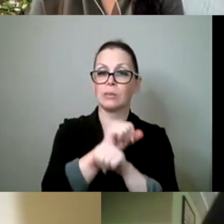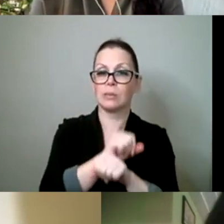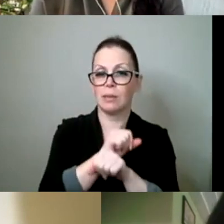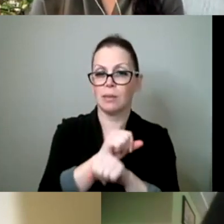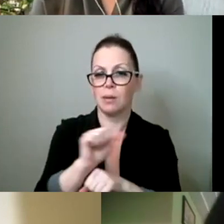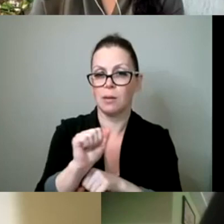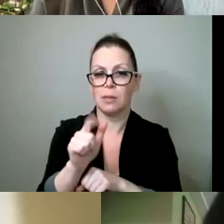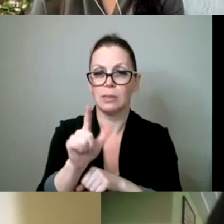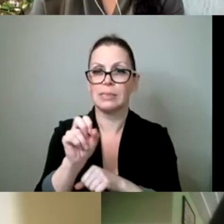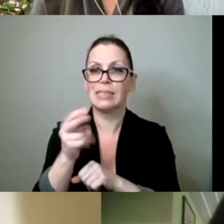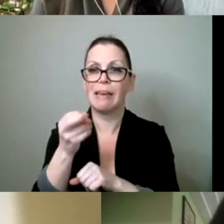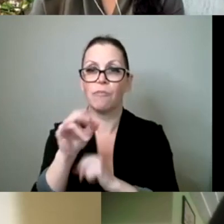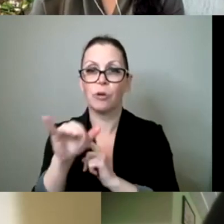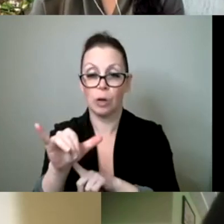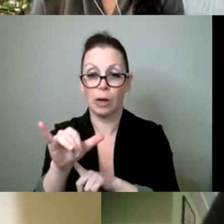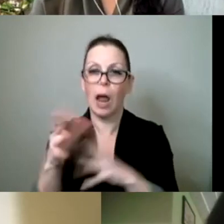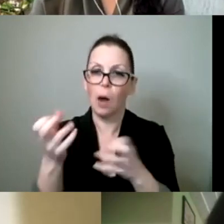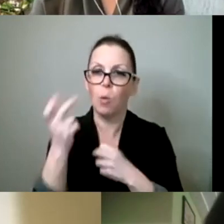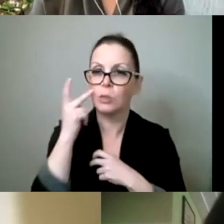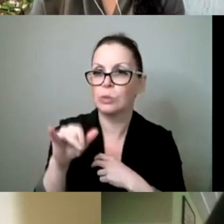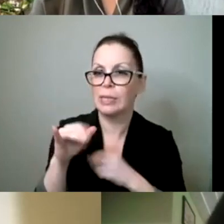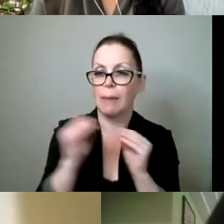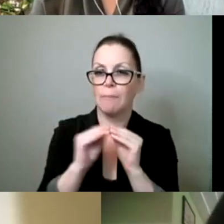I'd like to see that more.